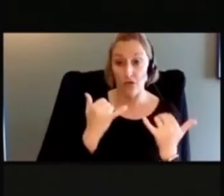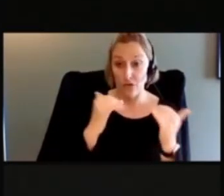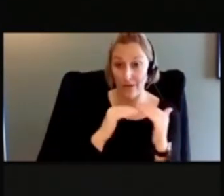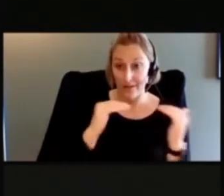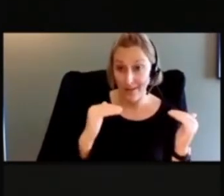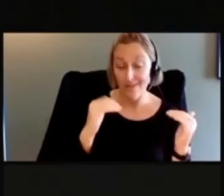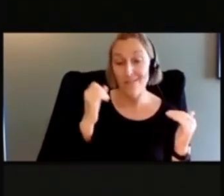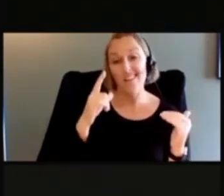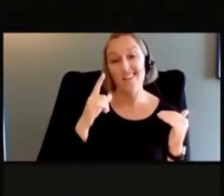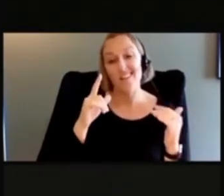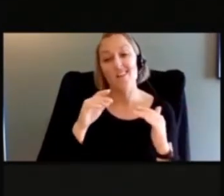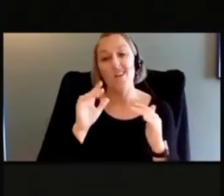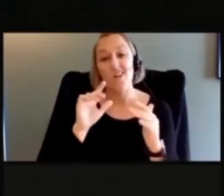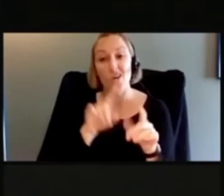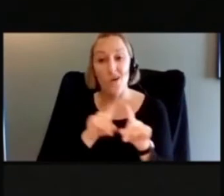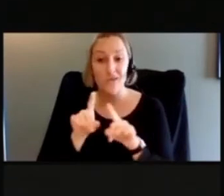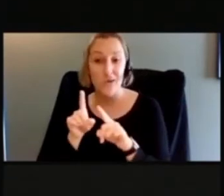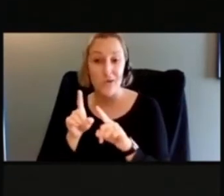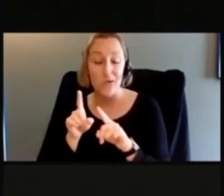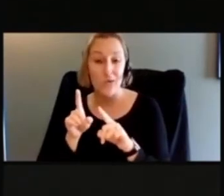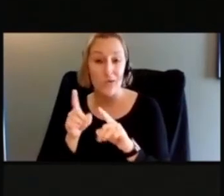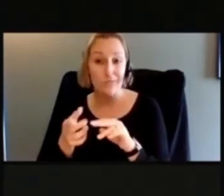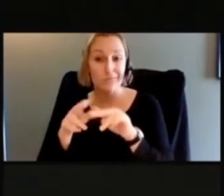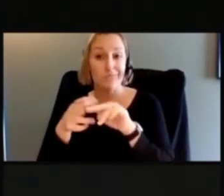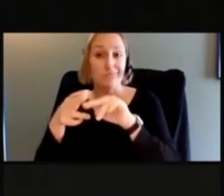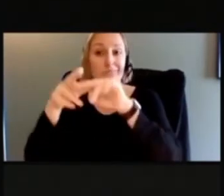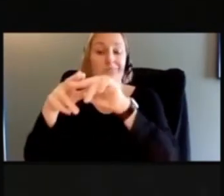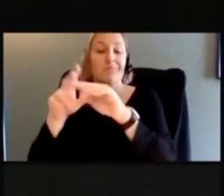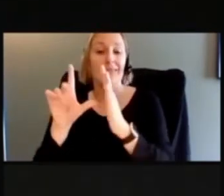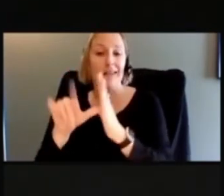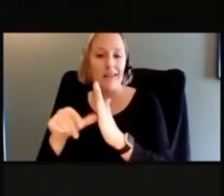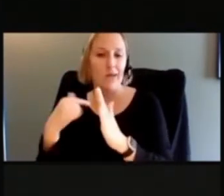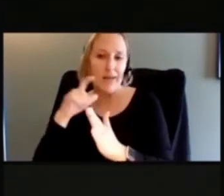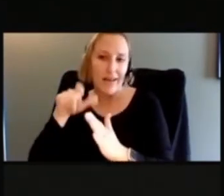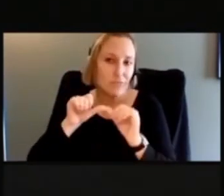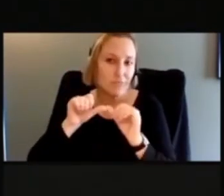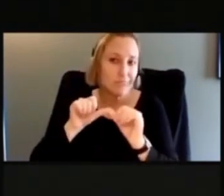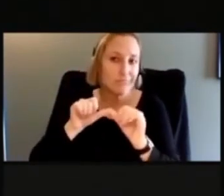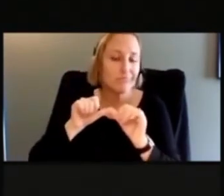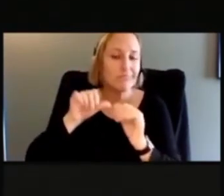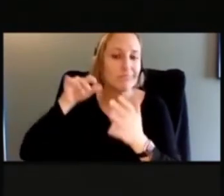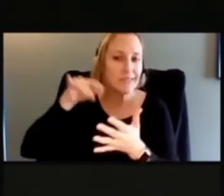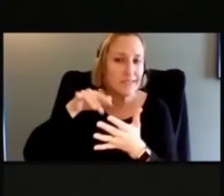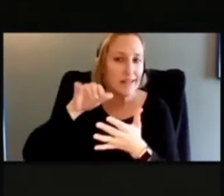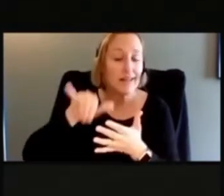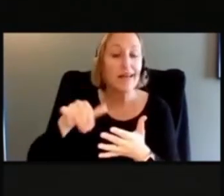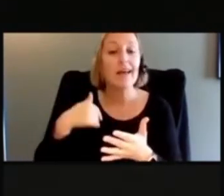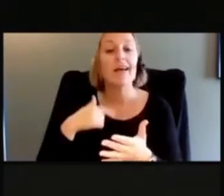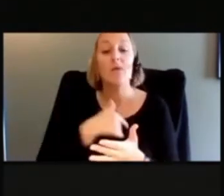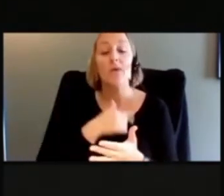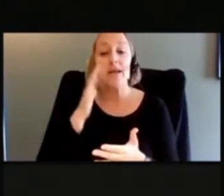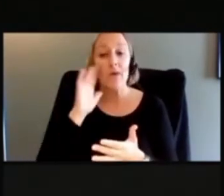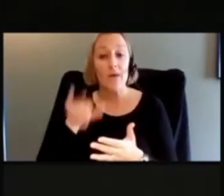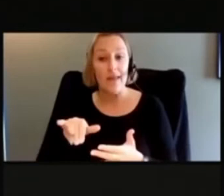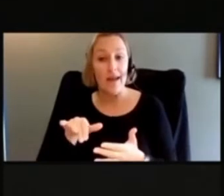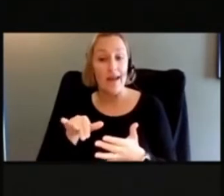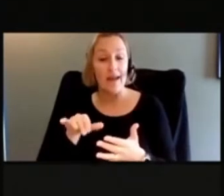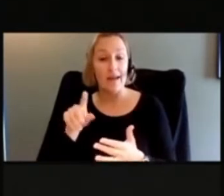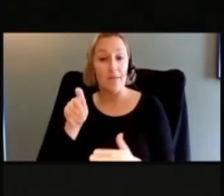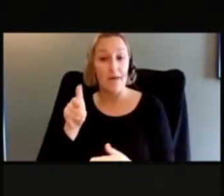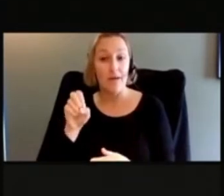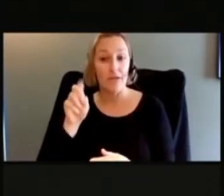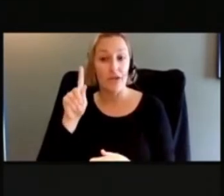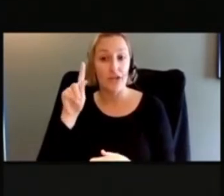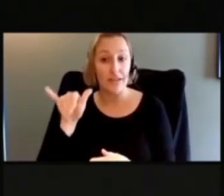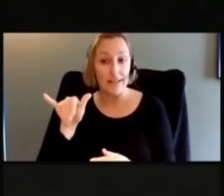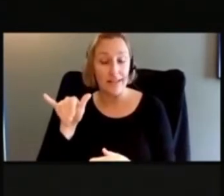which we will continue to have to study. We know that increasing poverty rates, when I talked about earlier about